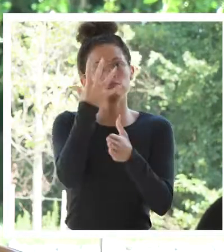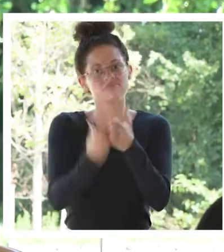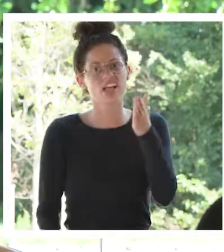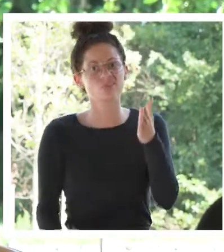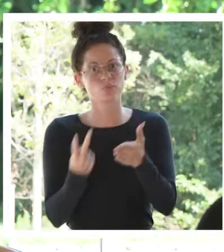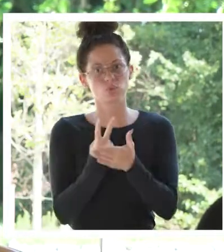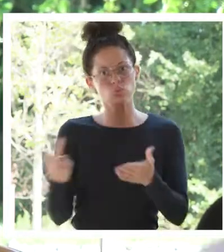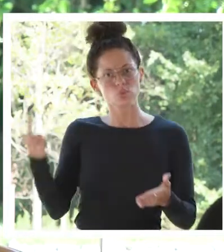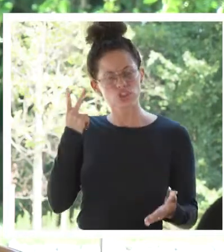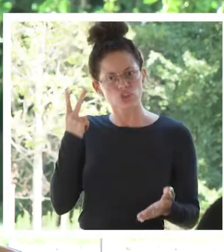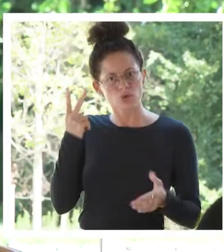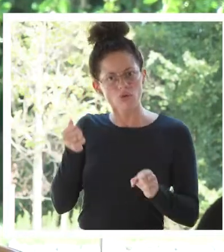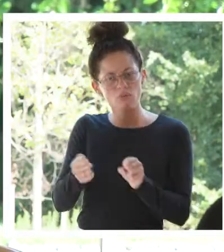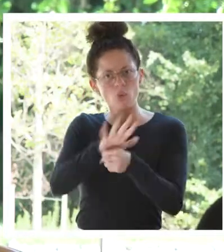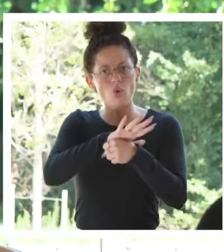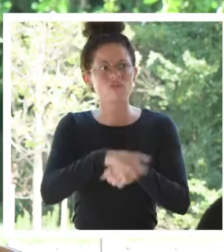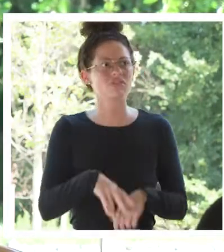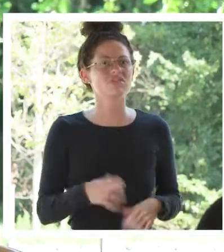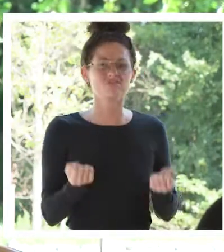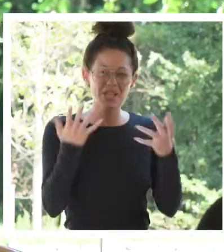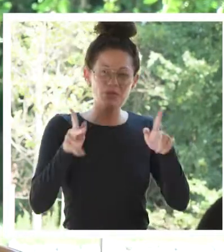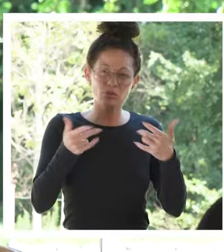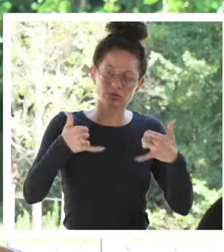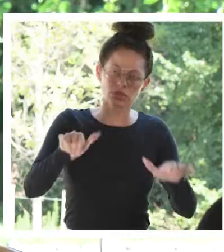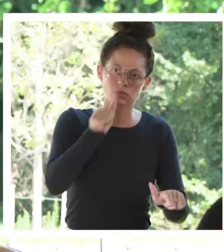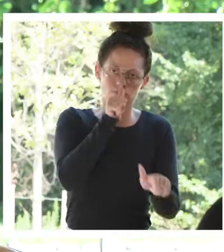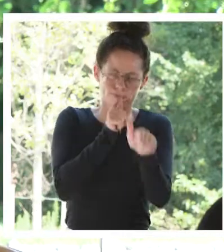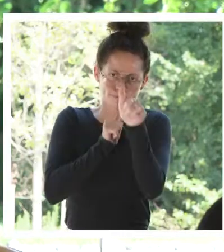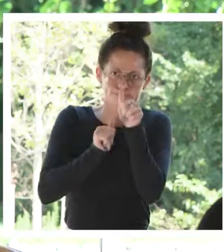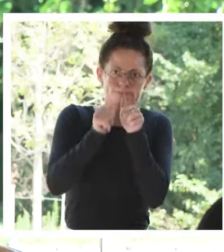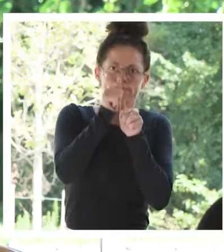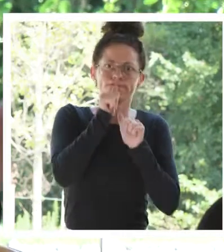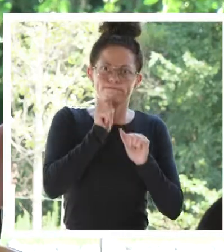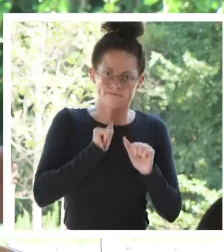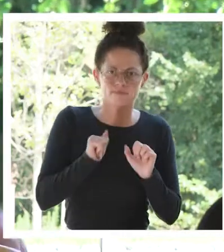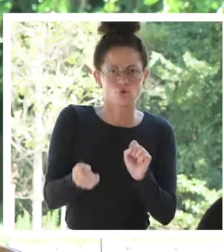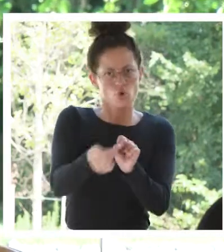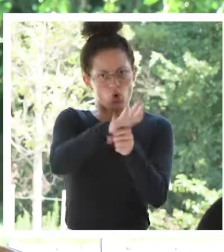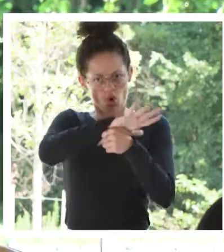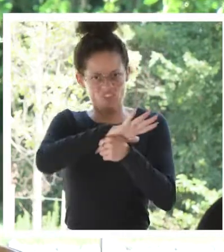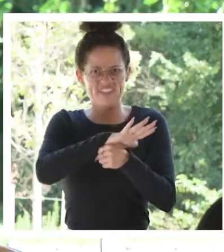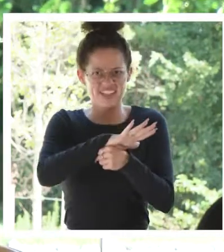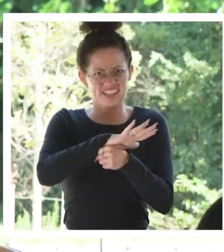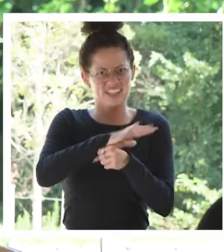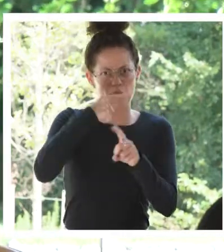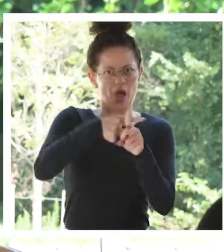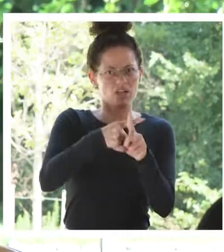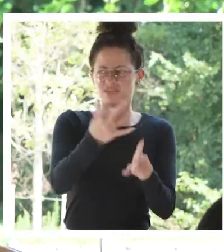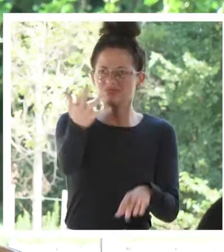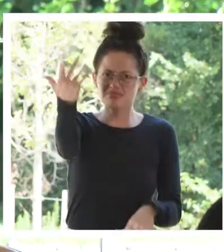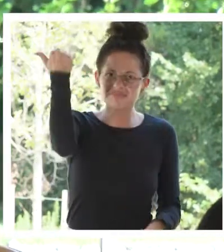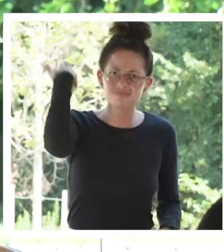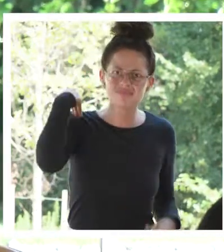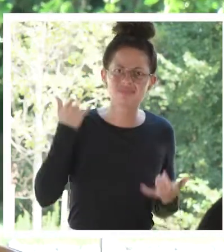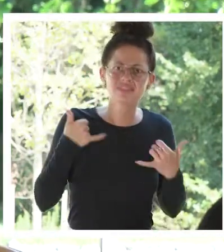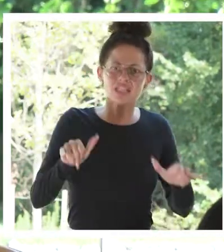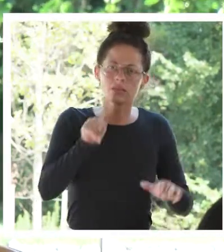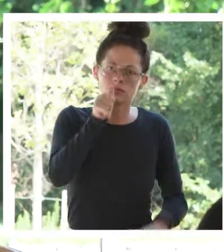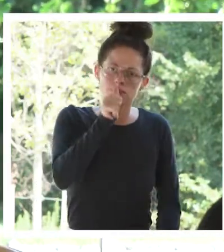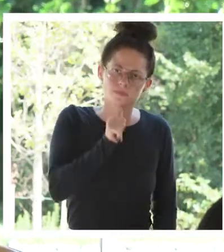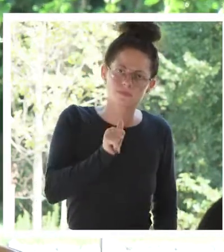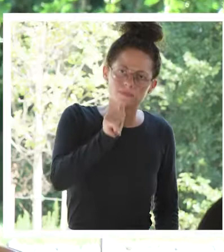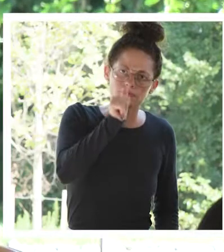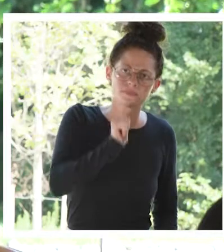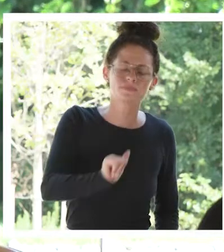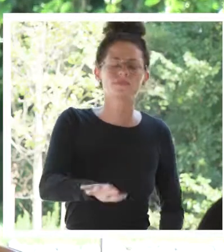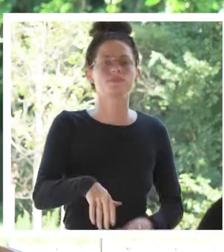from the impact of COVID. Despite all that progress, it is very important that we remember those